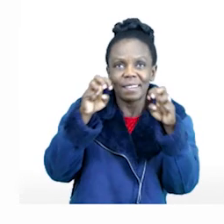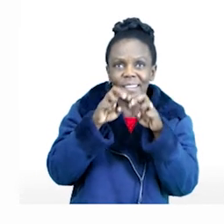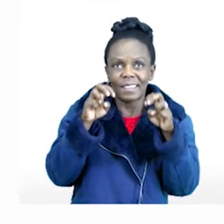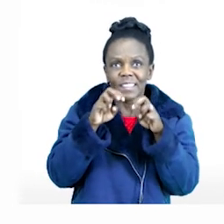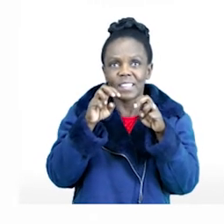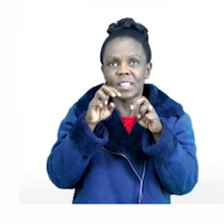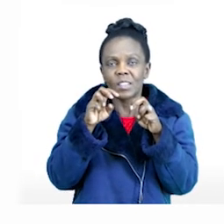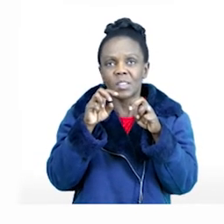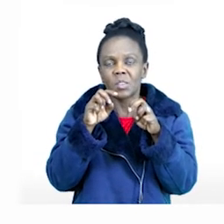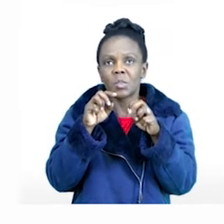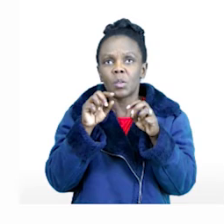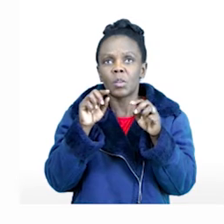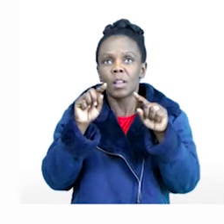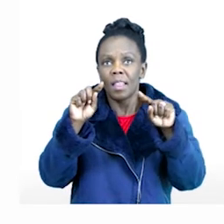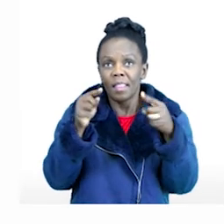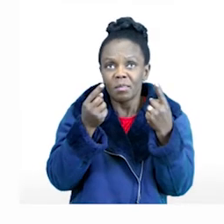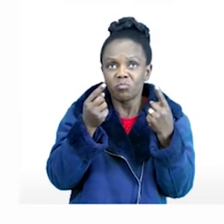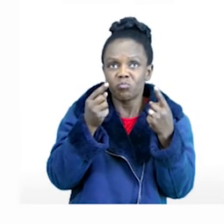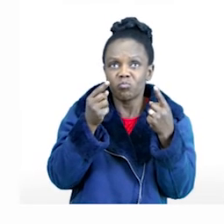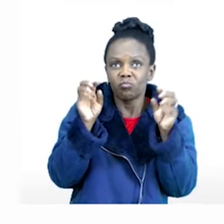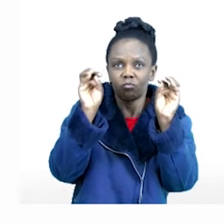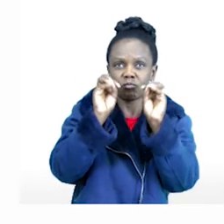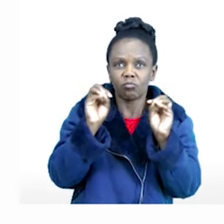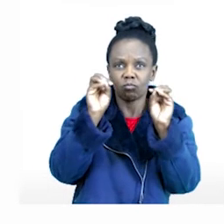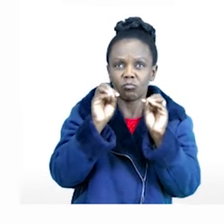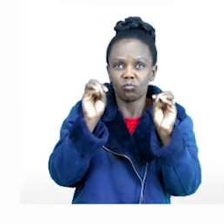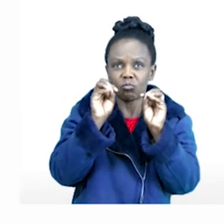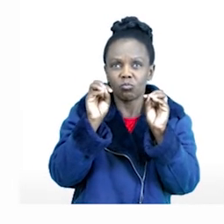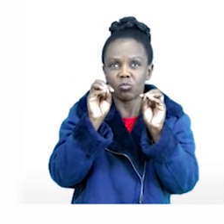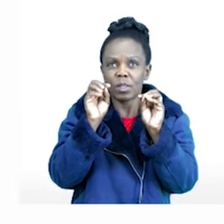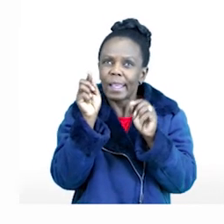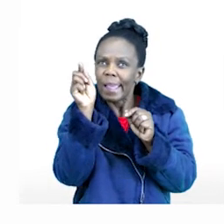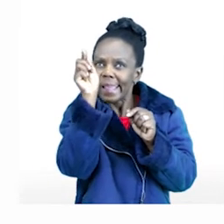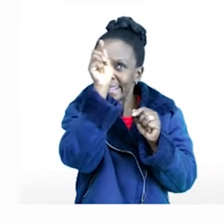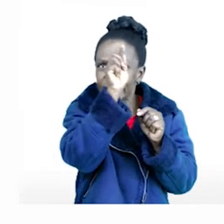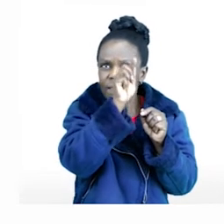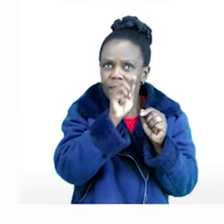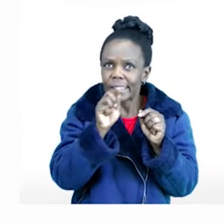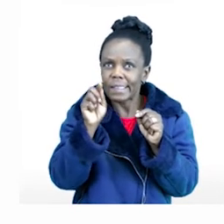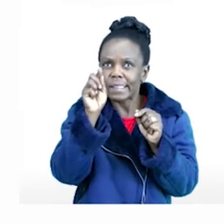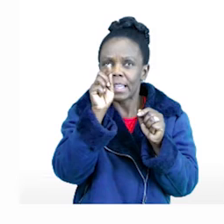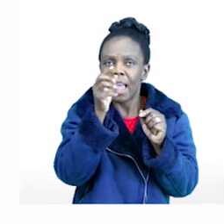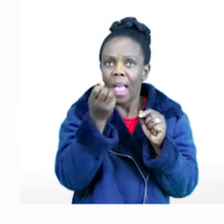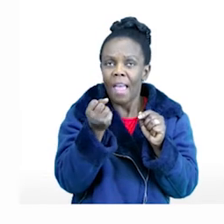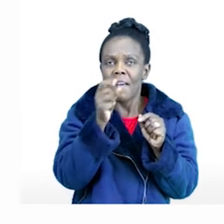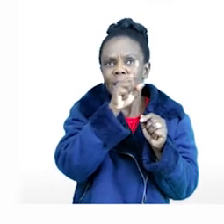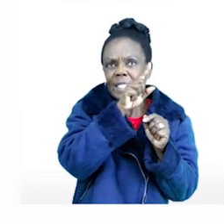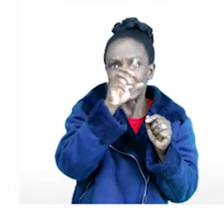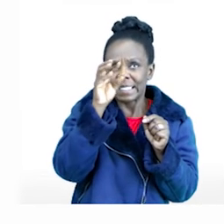those things and you're going to circle them. There are 10 different things that are